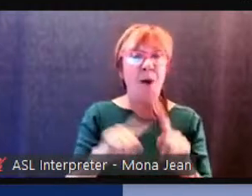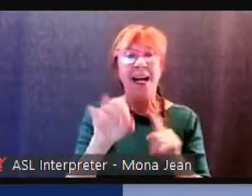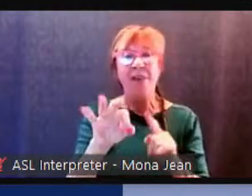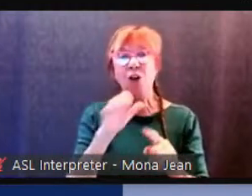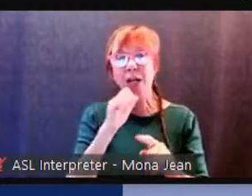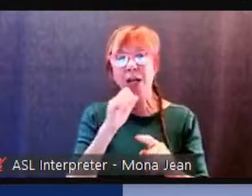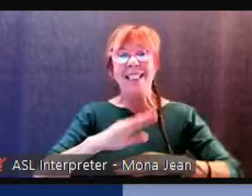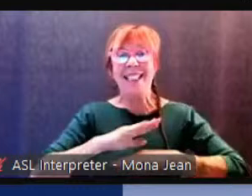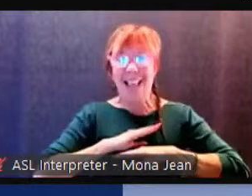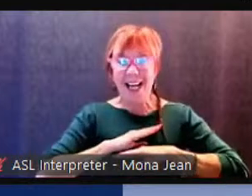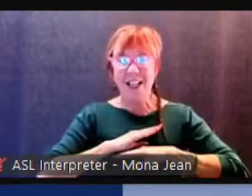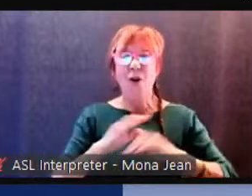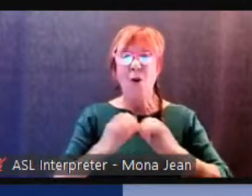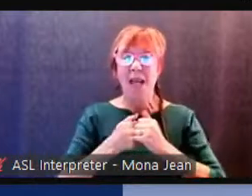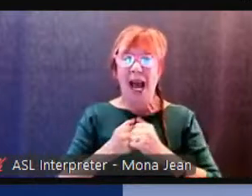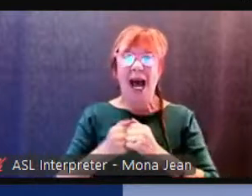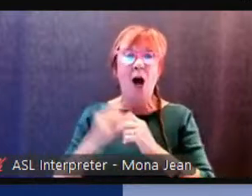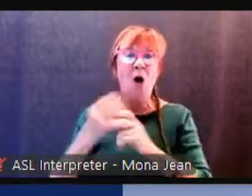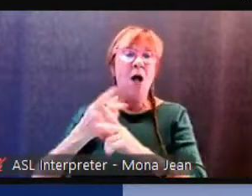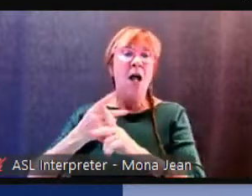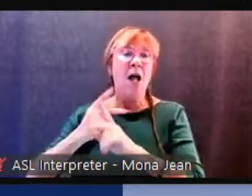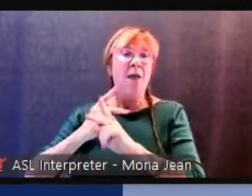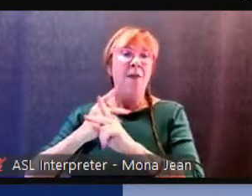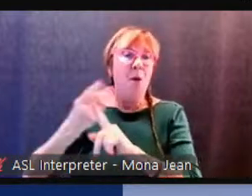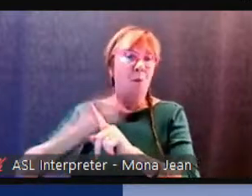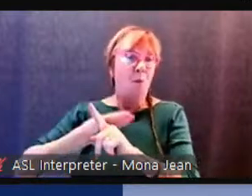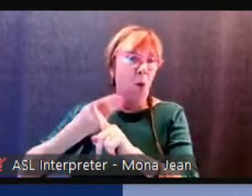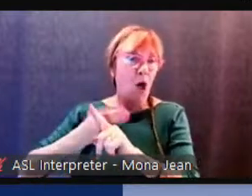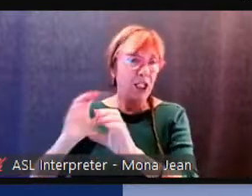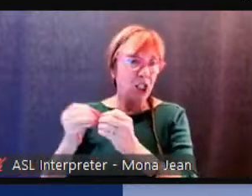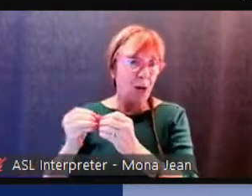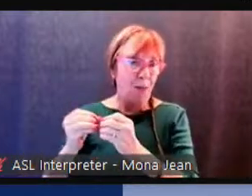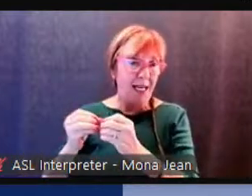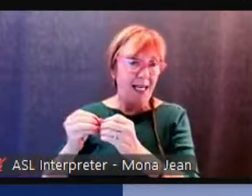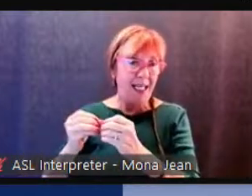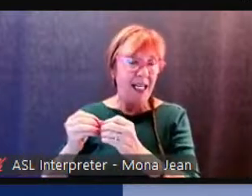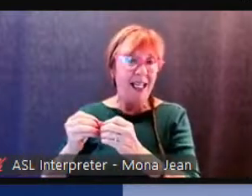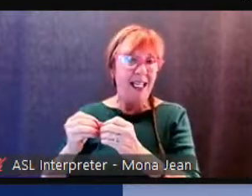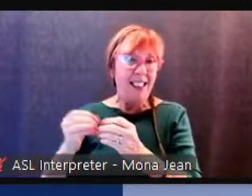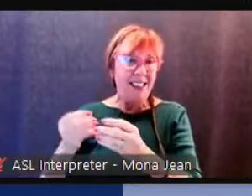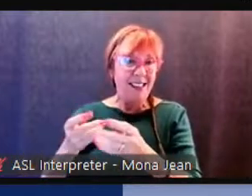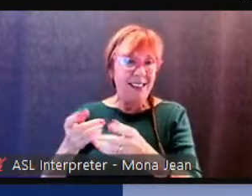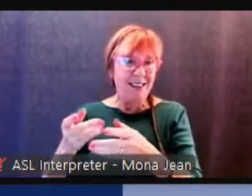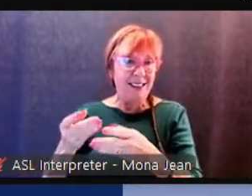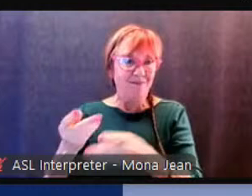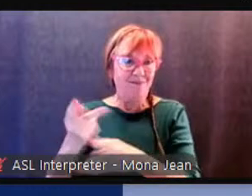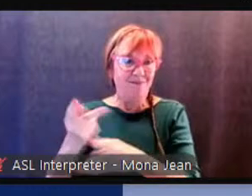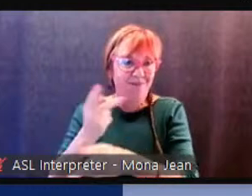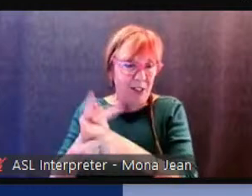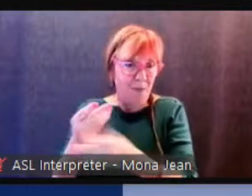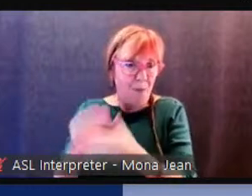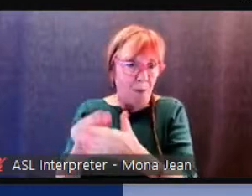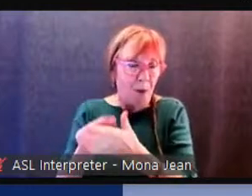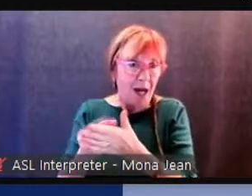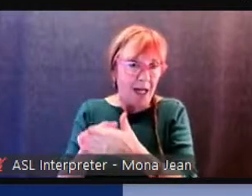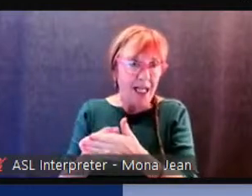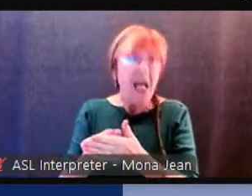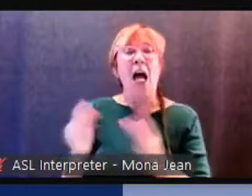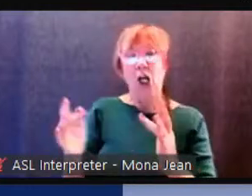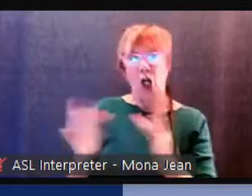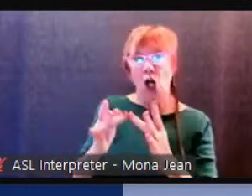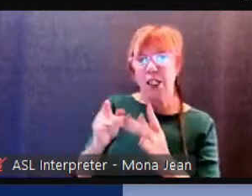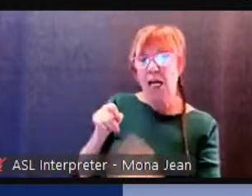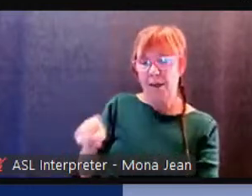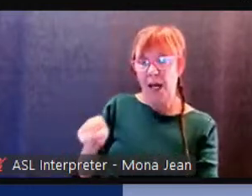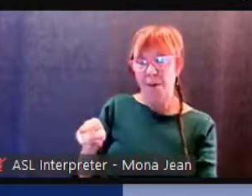the lender is handling the insurance proceeds, that you contact the regulator of that particular type of lender. So here in the state,